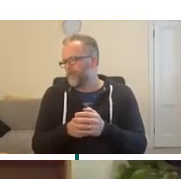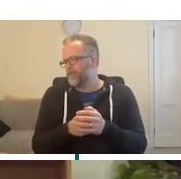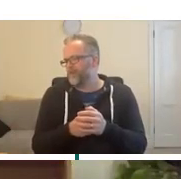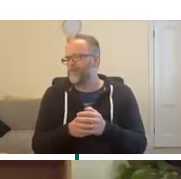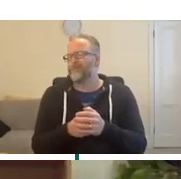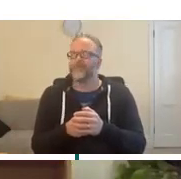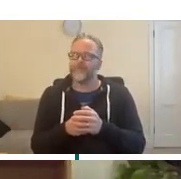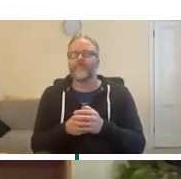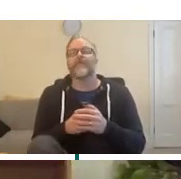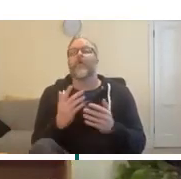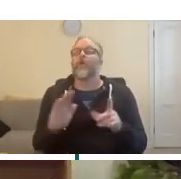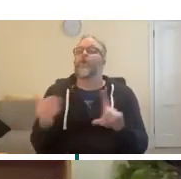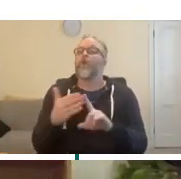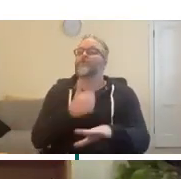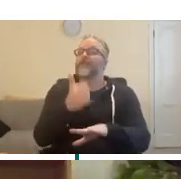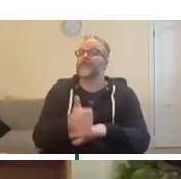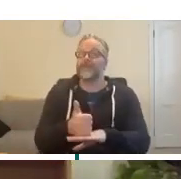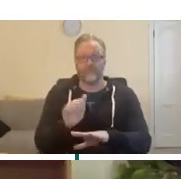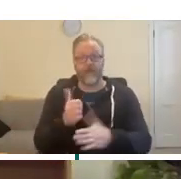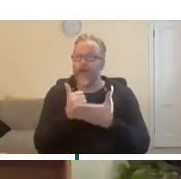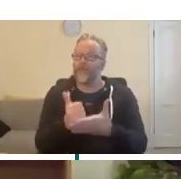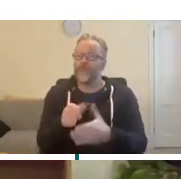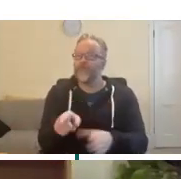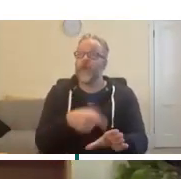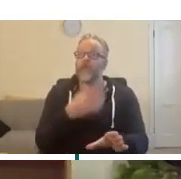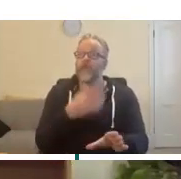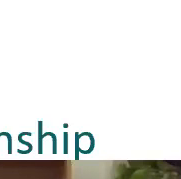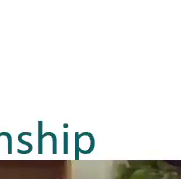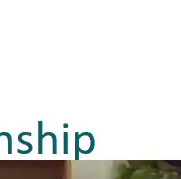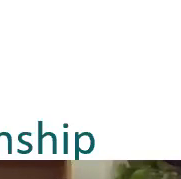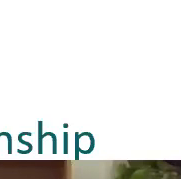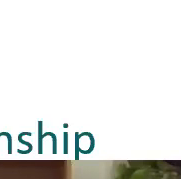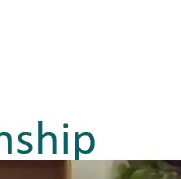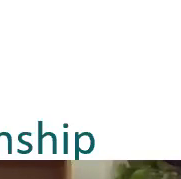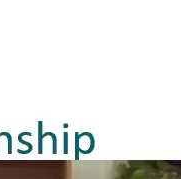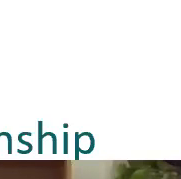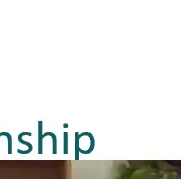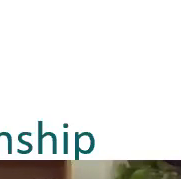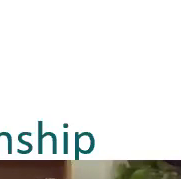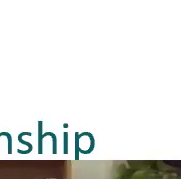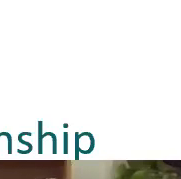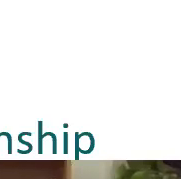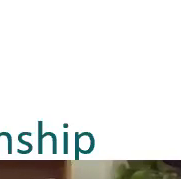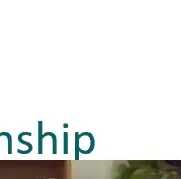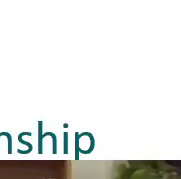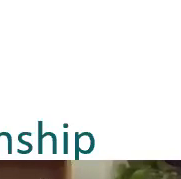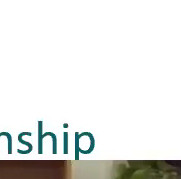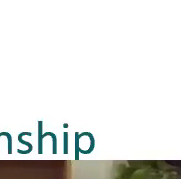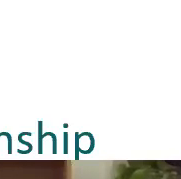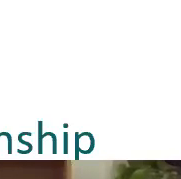So goal setting is helpful to young people experiencing anxiety or depression because it supports